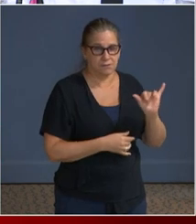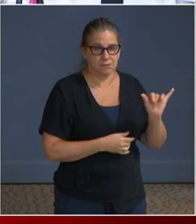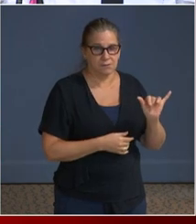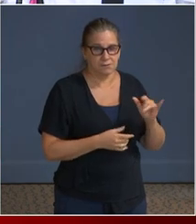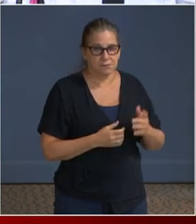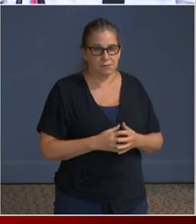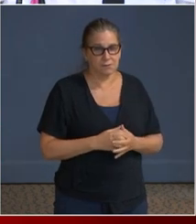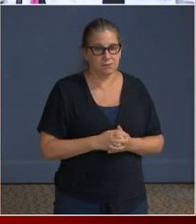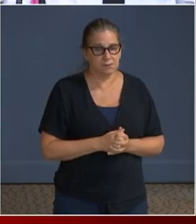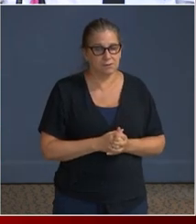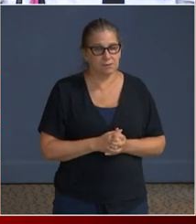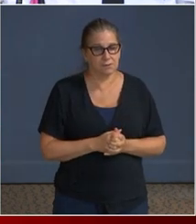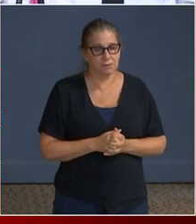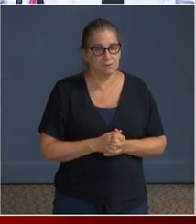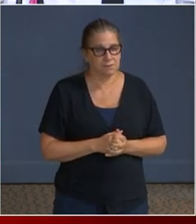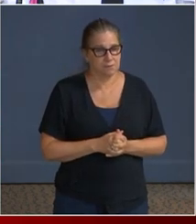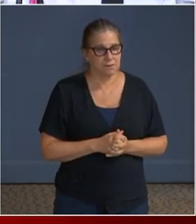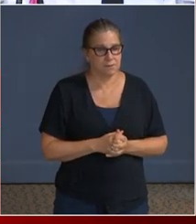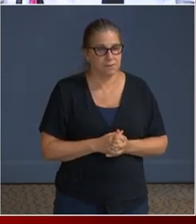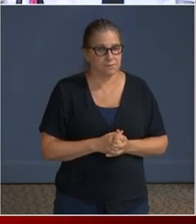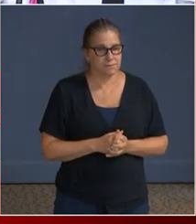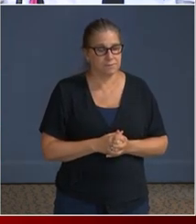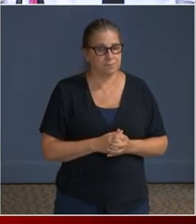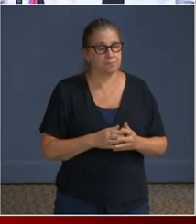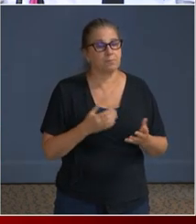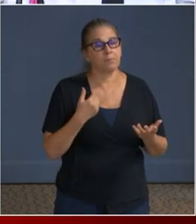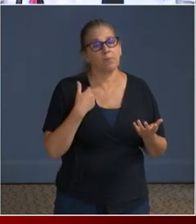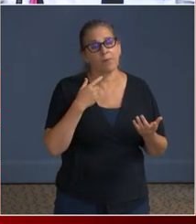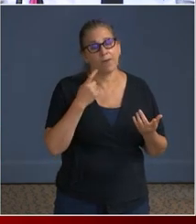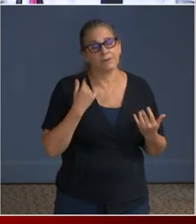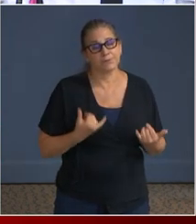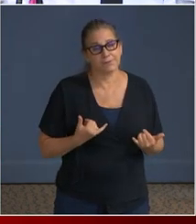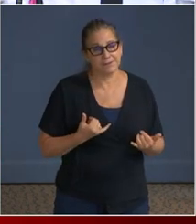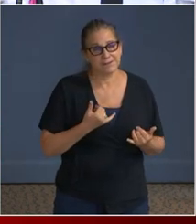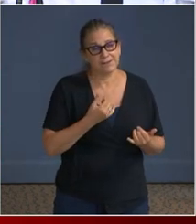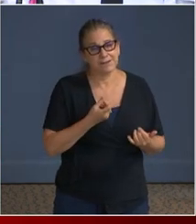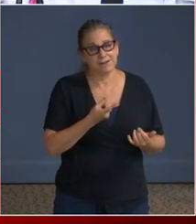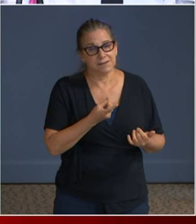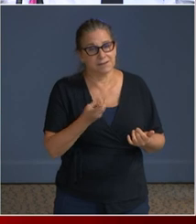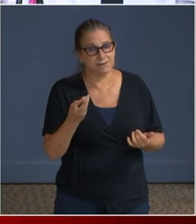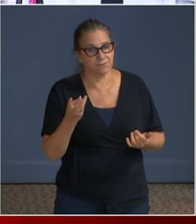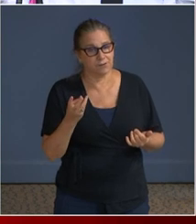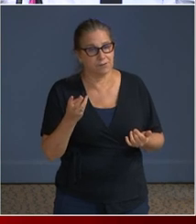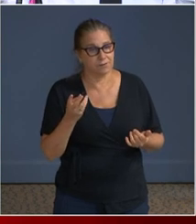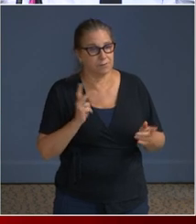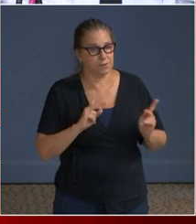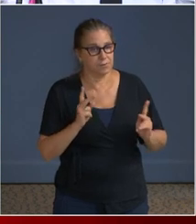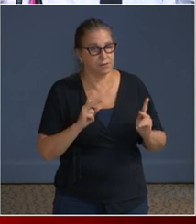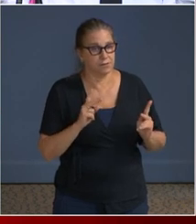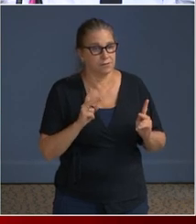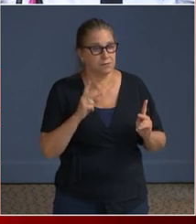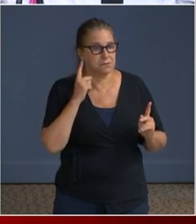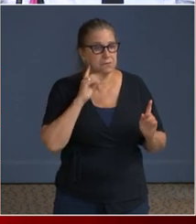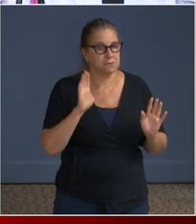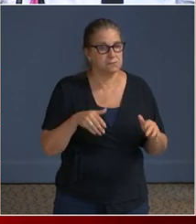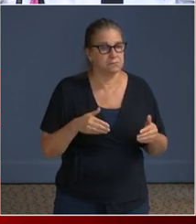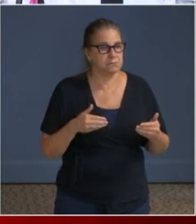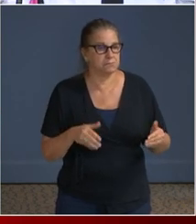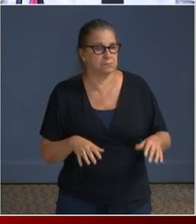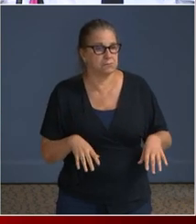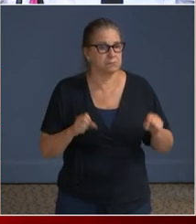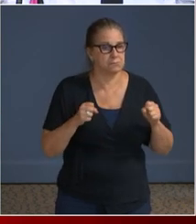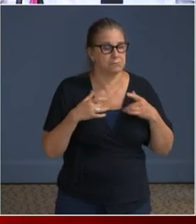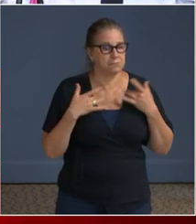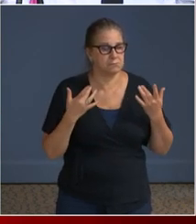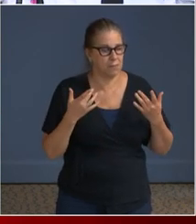had several folks that felt that it was okay to open fire in that environment. And that to me is,